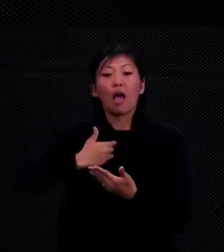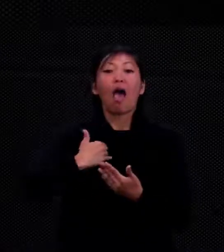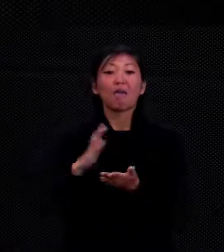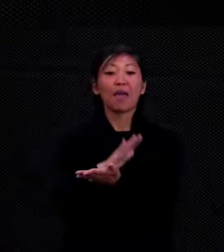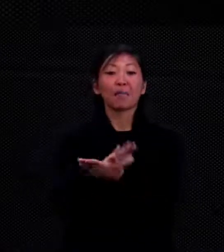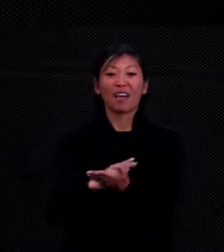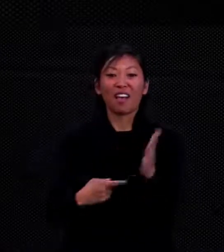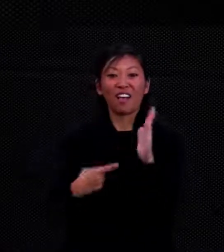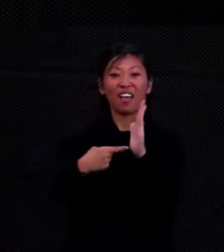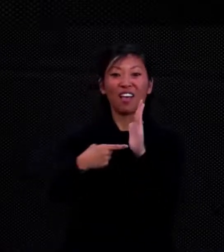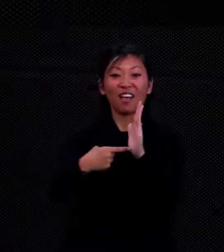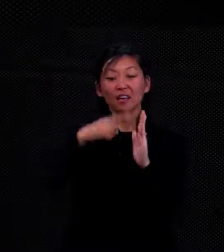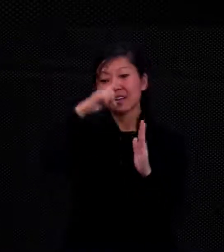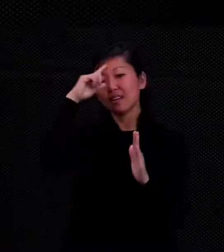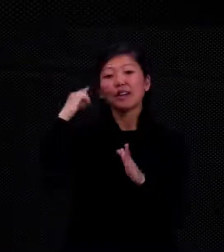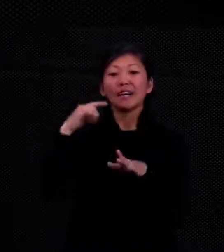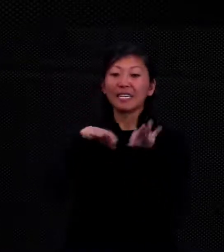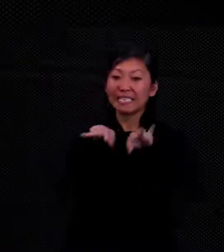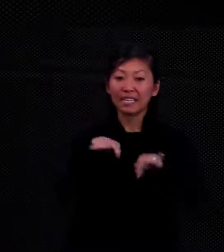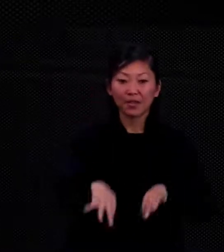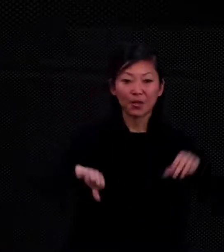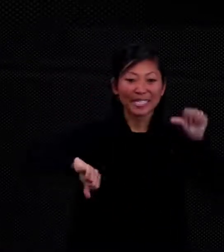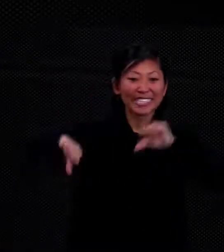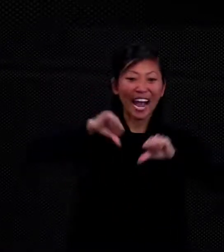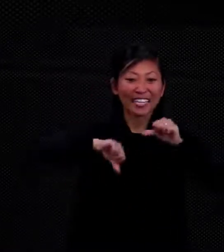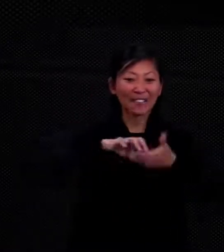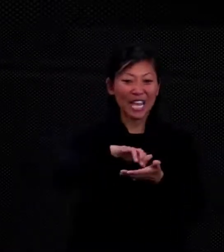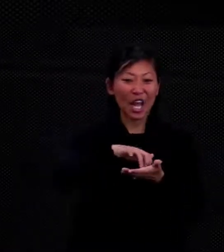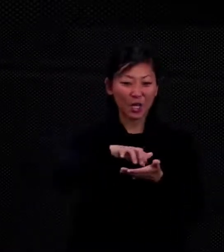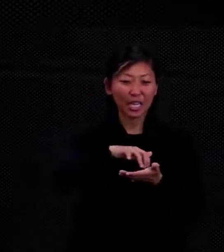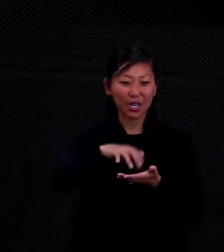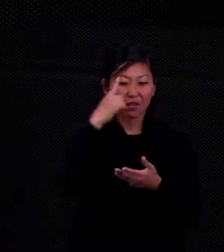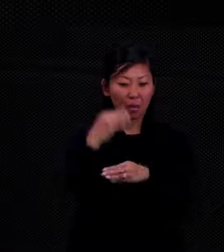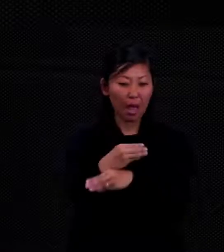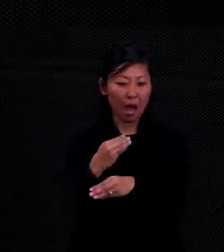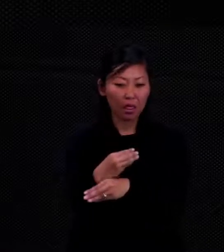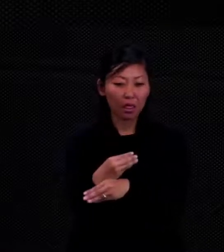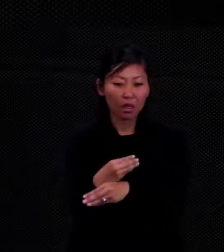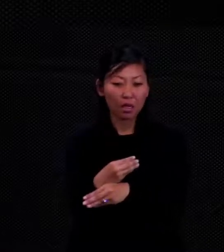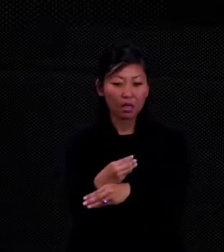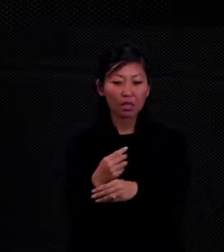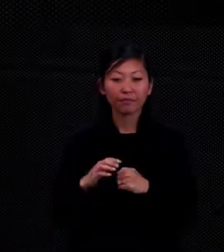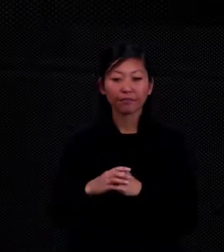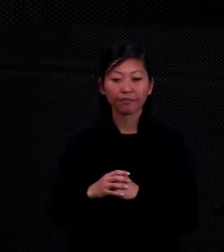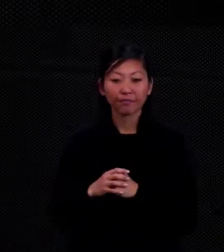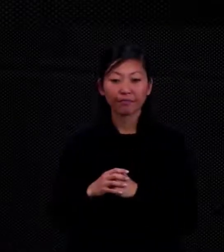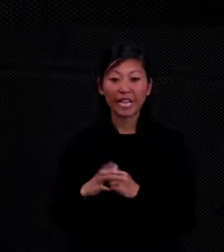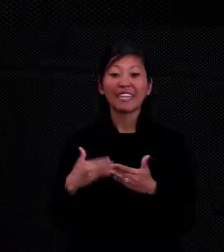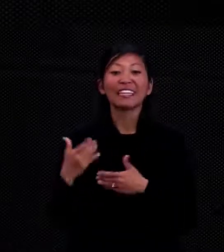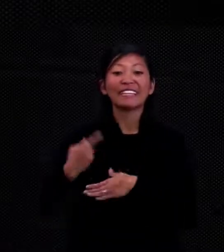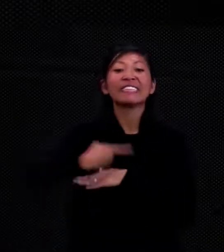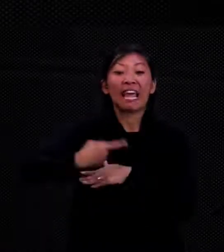the exact specifications for a scientific calculator he needed for math the next day.